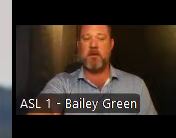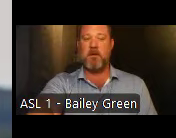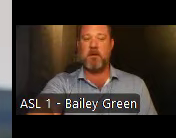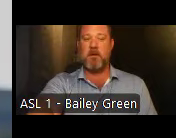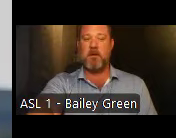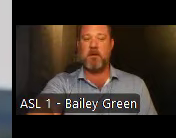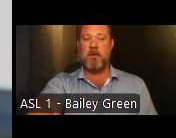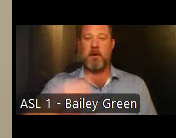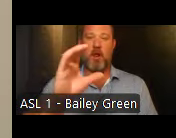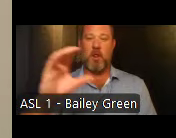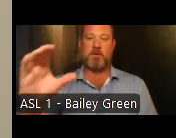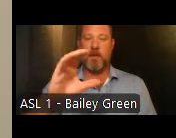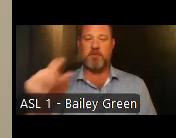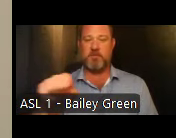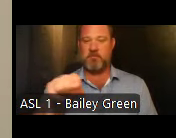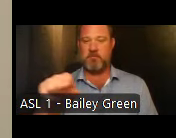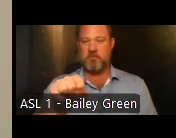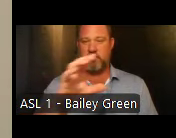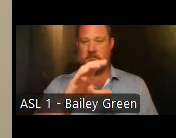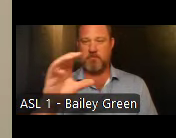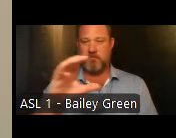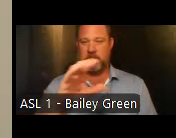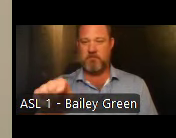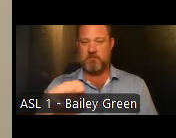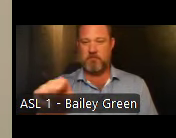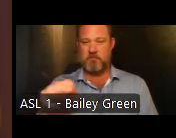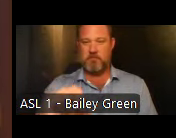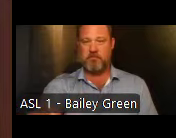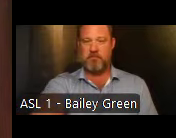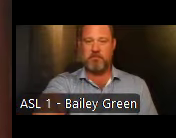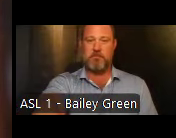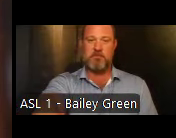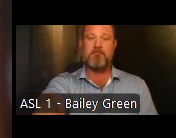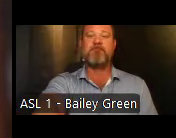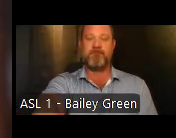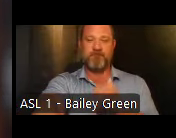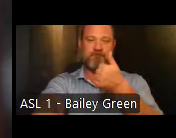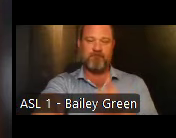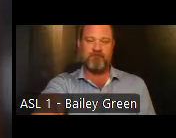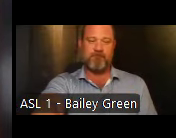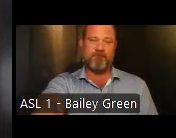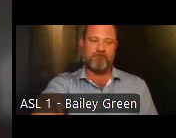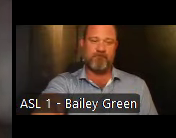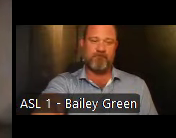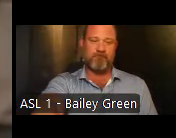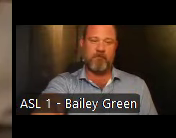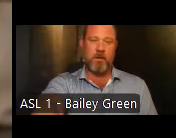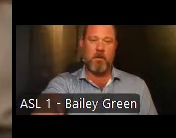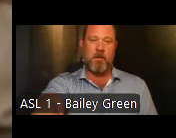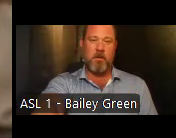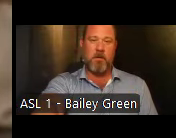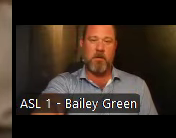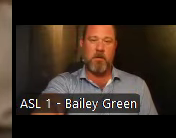message about heart health, but really we should have been bringing brain health along the whole time. And I think now that we're seeing the aging population and some of